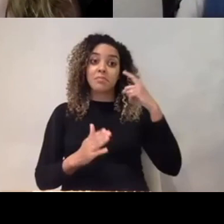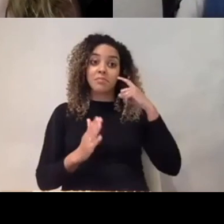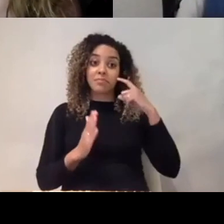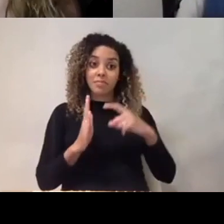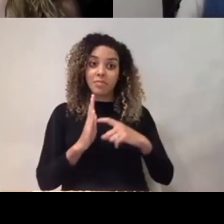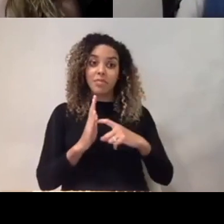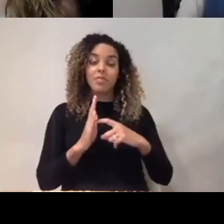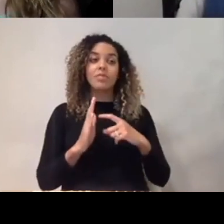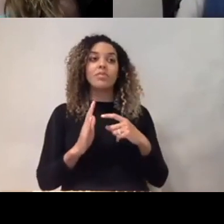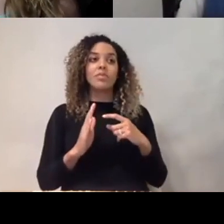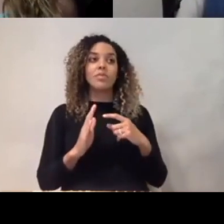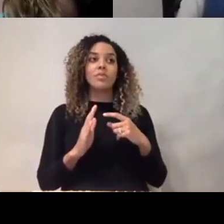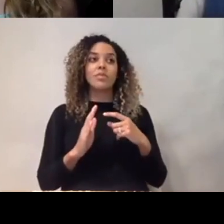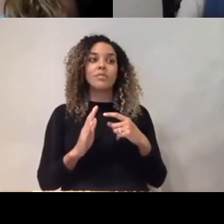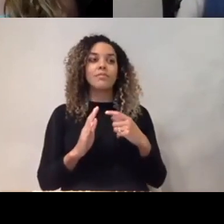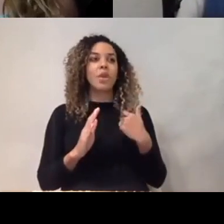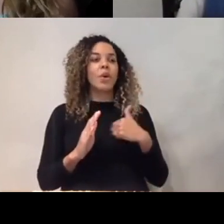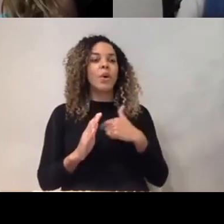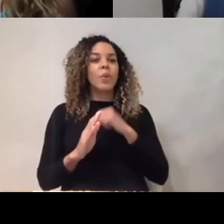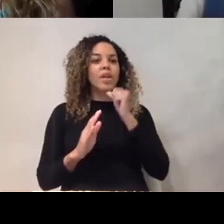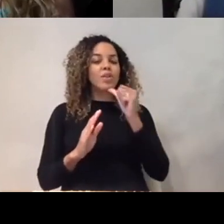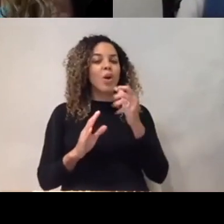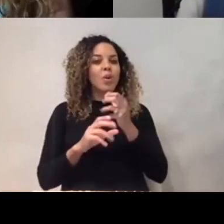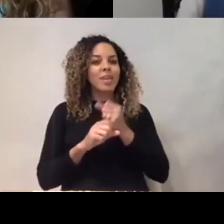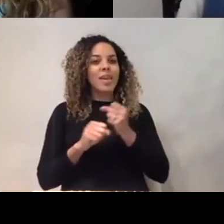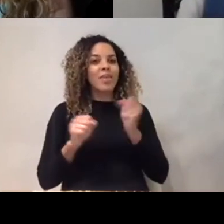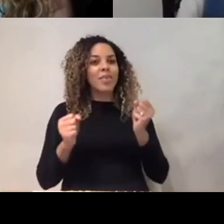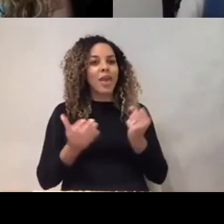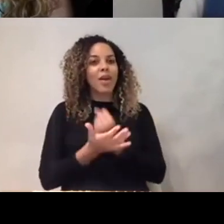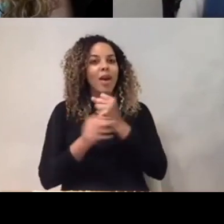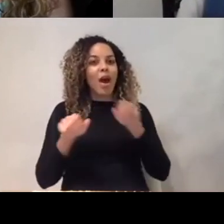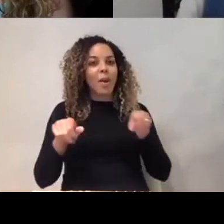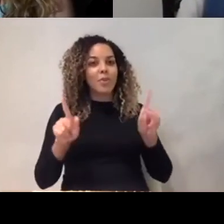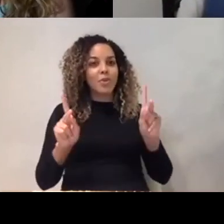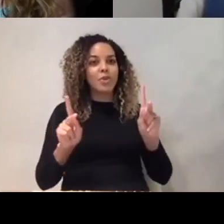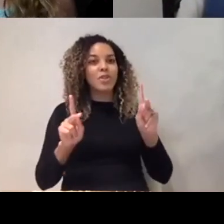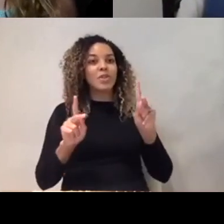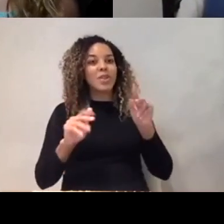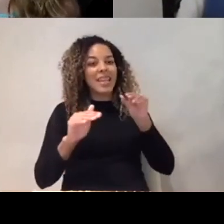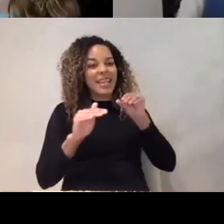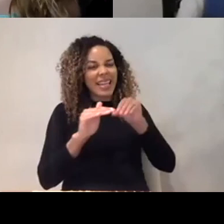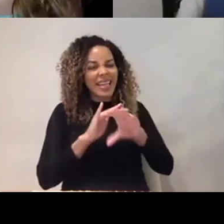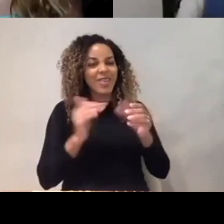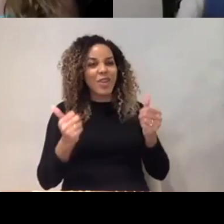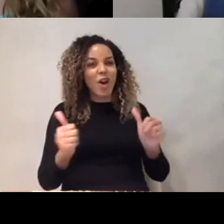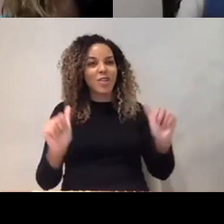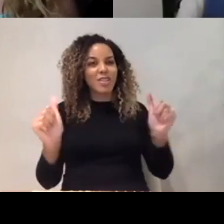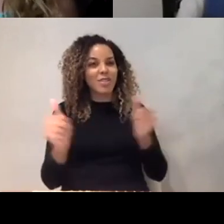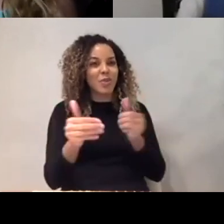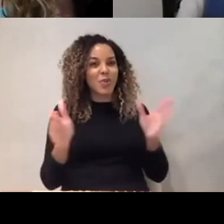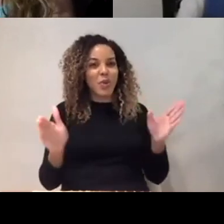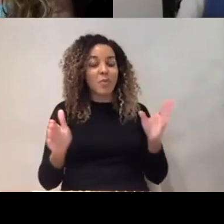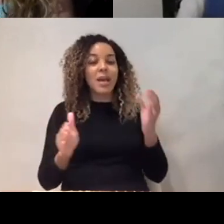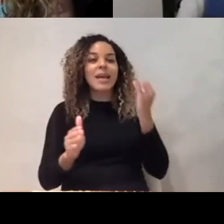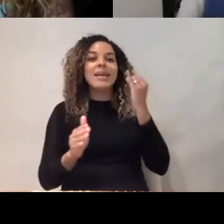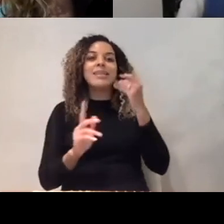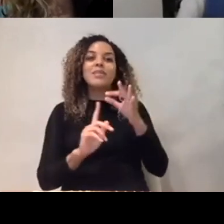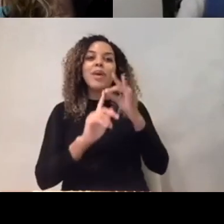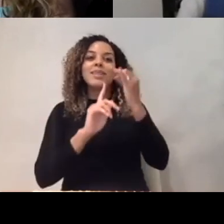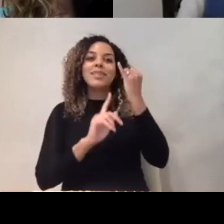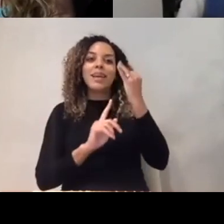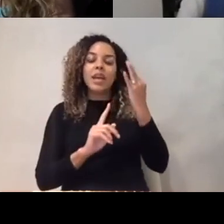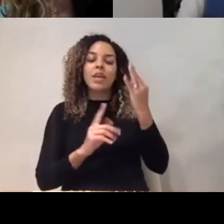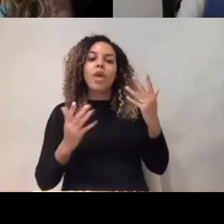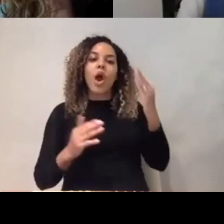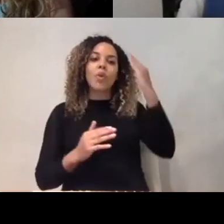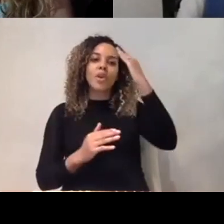we don't get that chance to get in the audition room, especially if we're a known actor with a disability. Sometimes